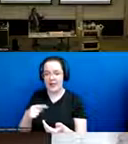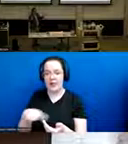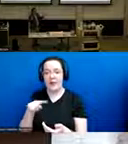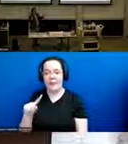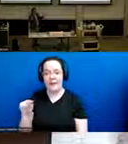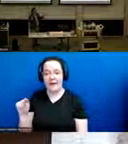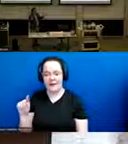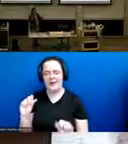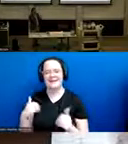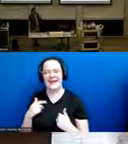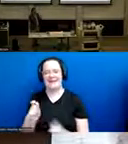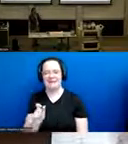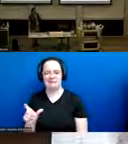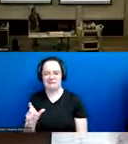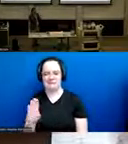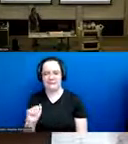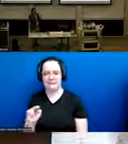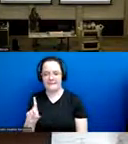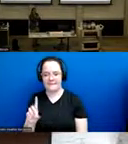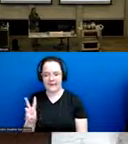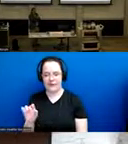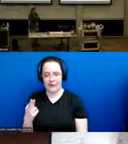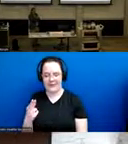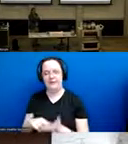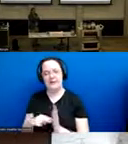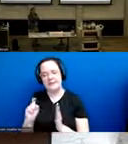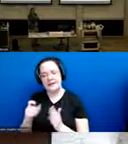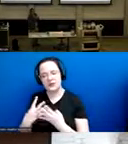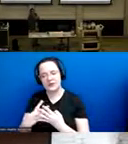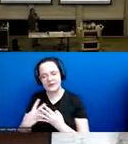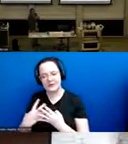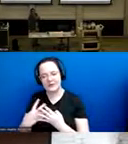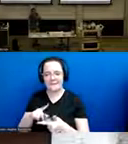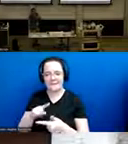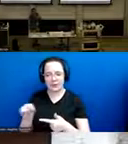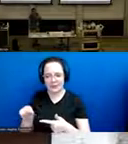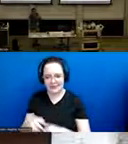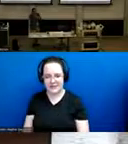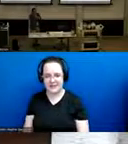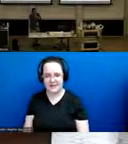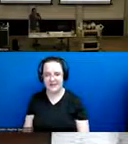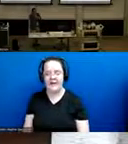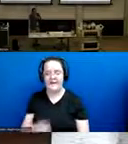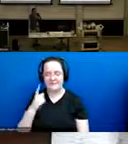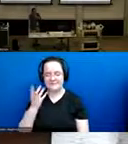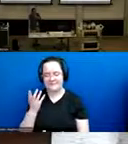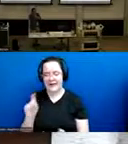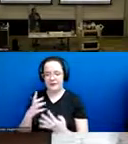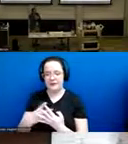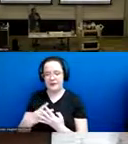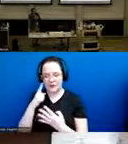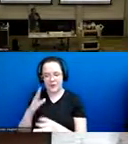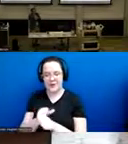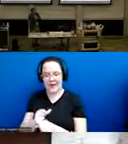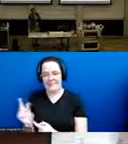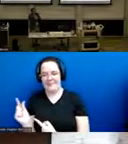large bandwidth, right? So then you will have to filter with some frequency filter or so if you would like to achieve the same super narrow bandwidth that